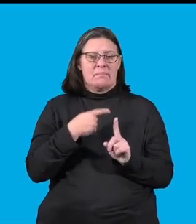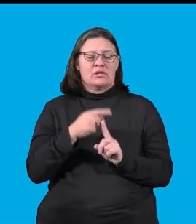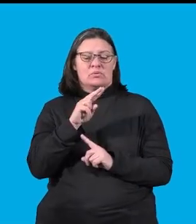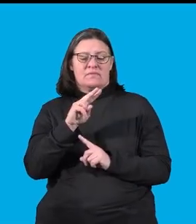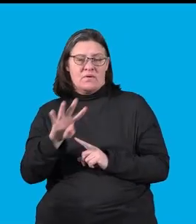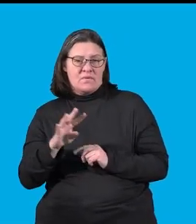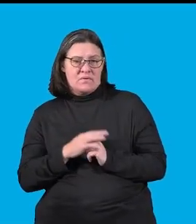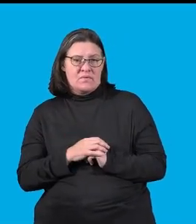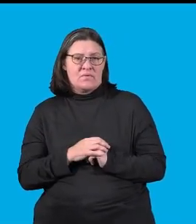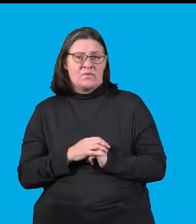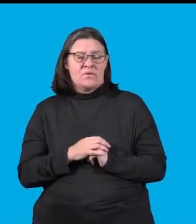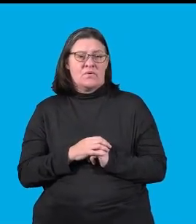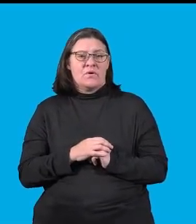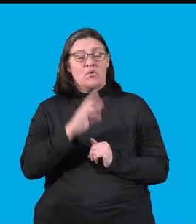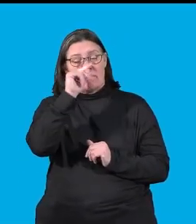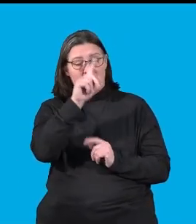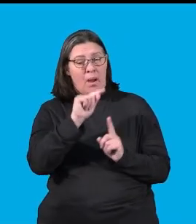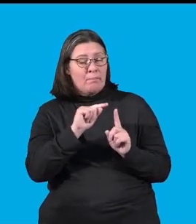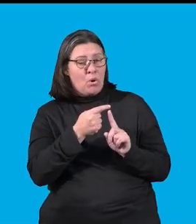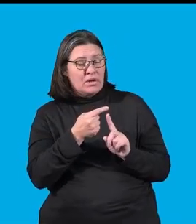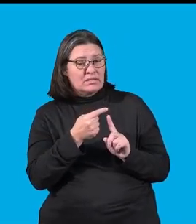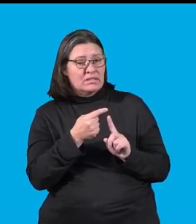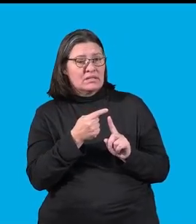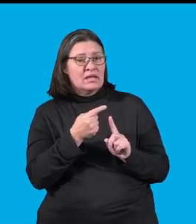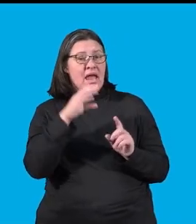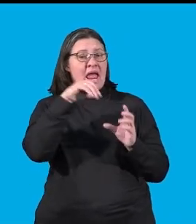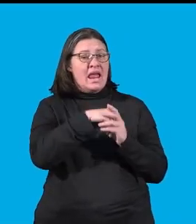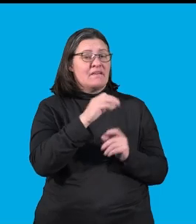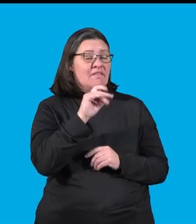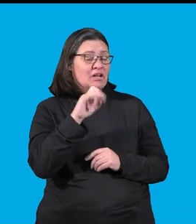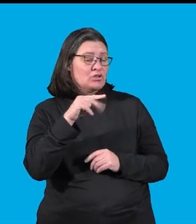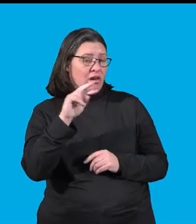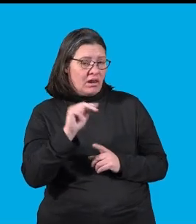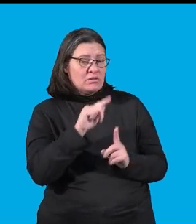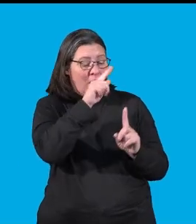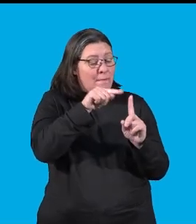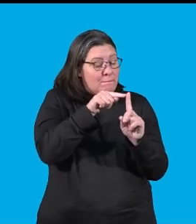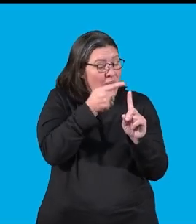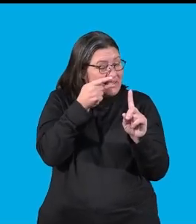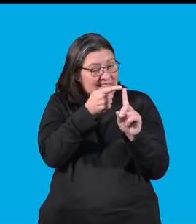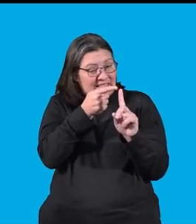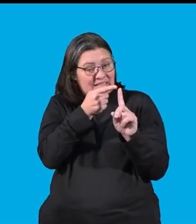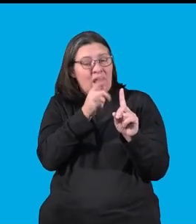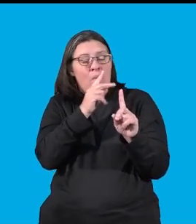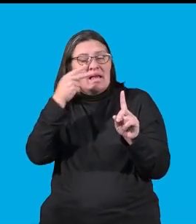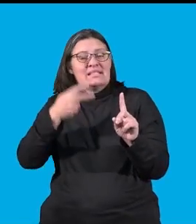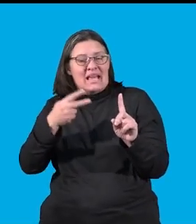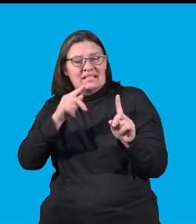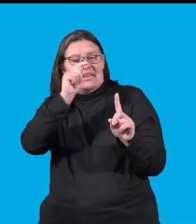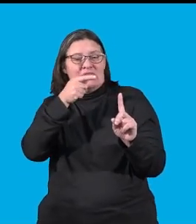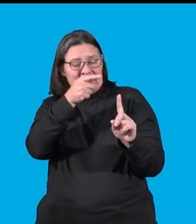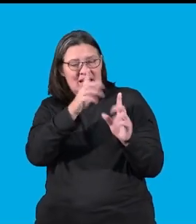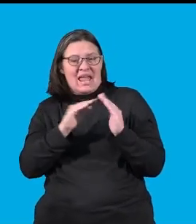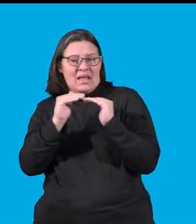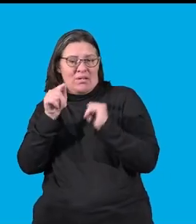minus 6x plus 24. Remember, your point of inflection is at the point where